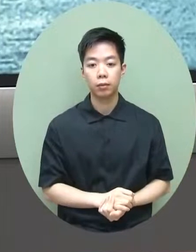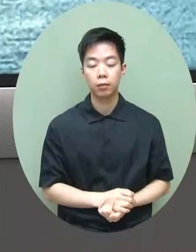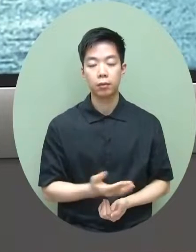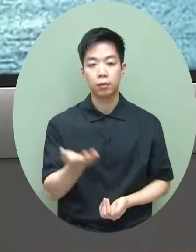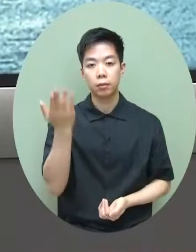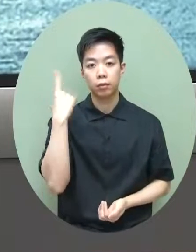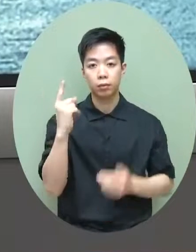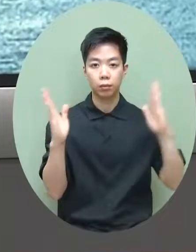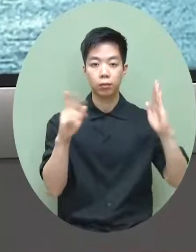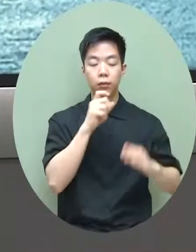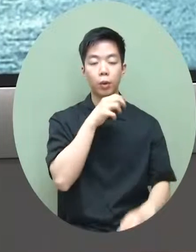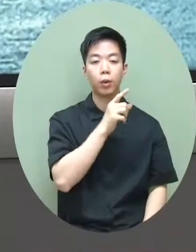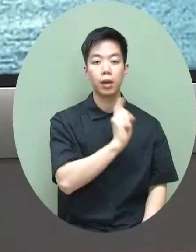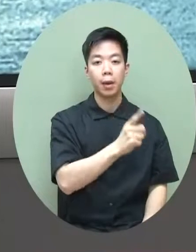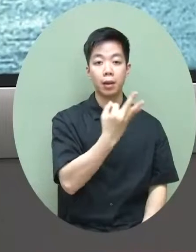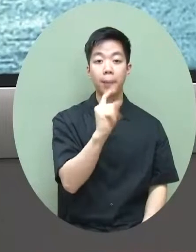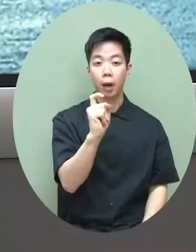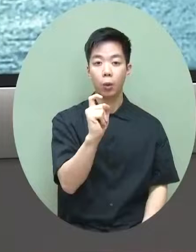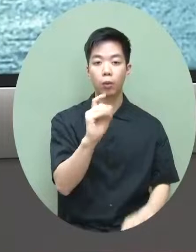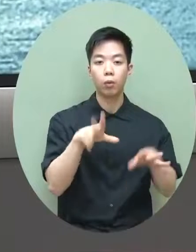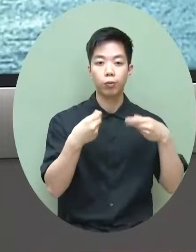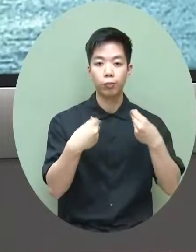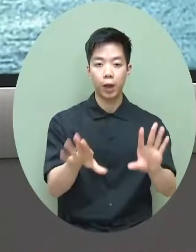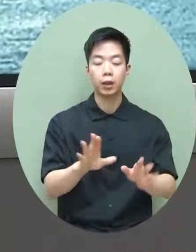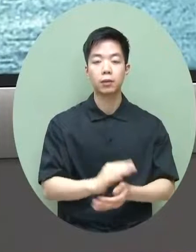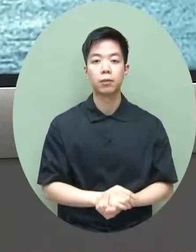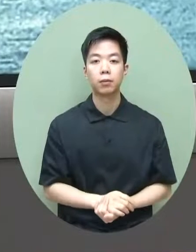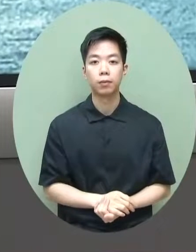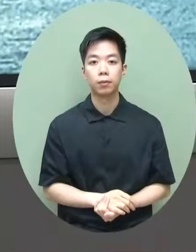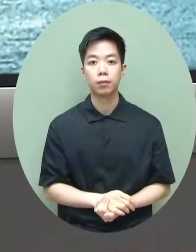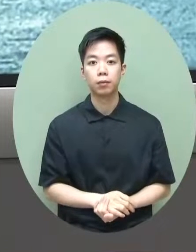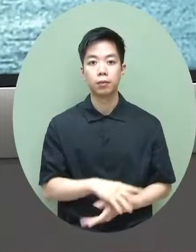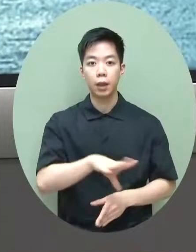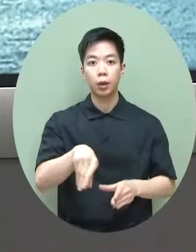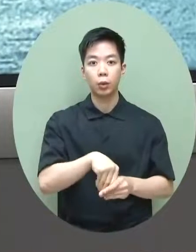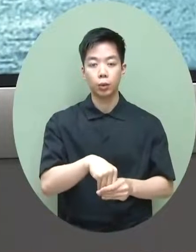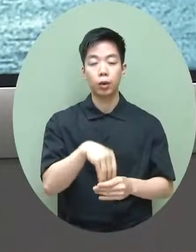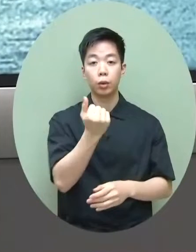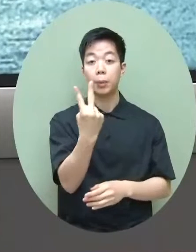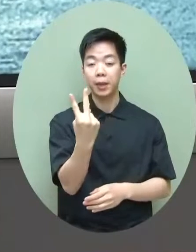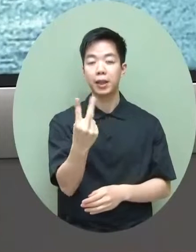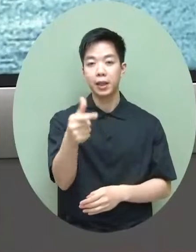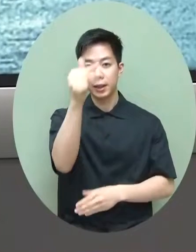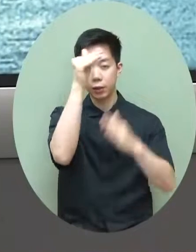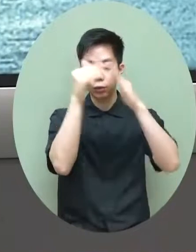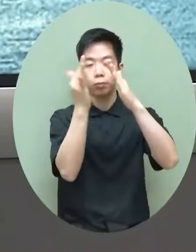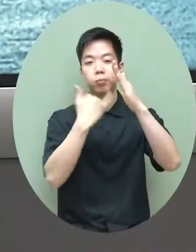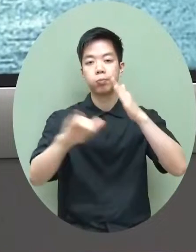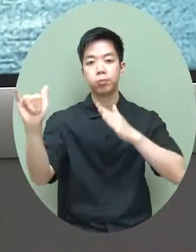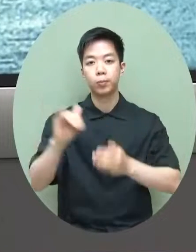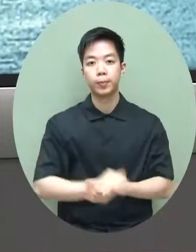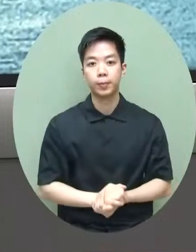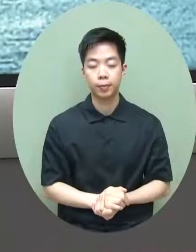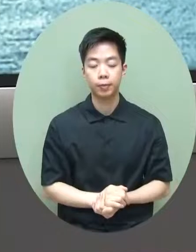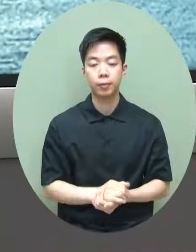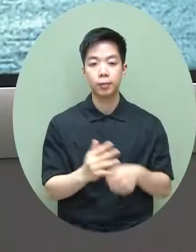Yesterday, 139 patients have recovered, including 62 patients having been discharged upon